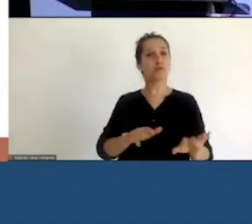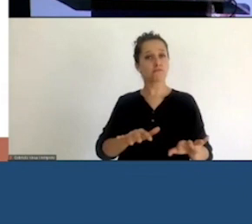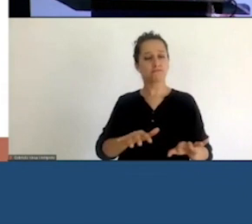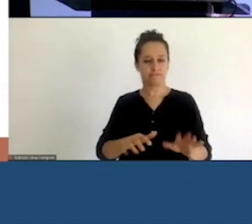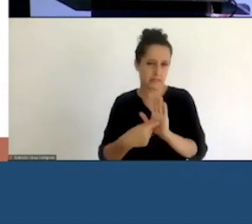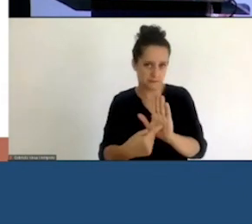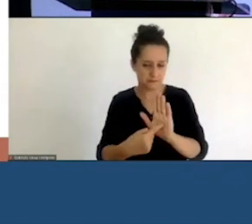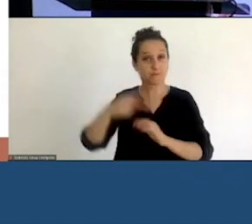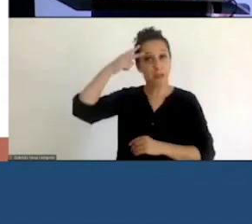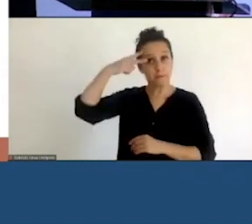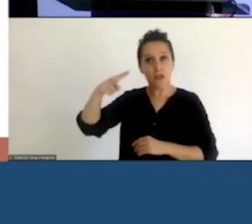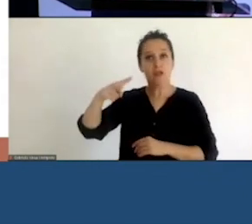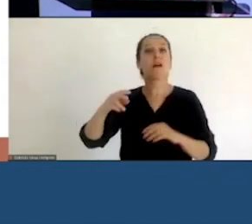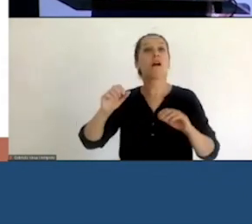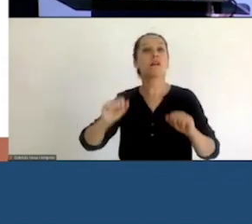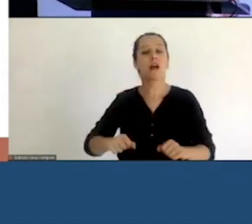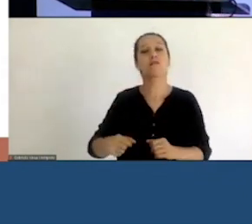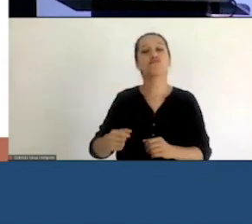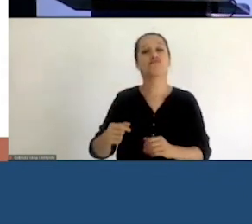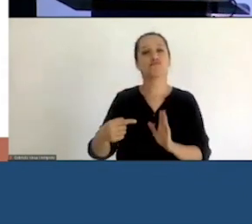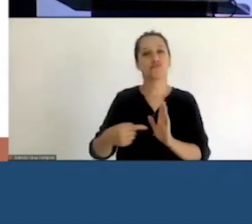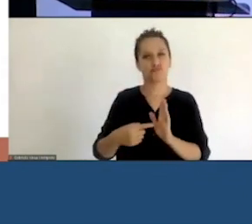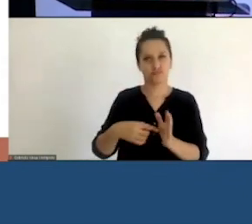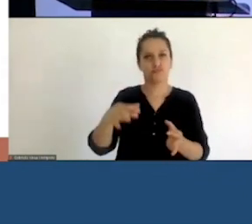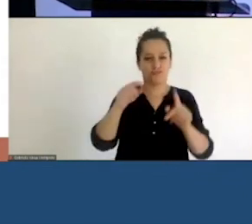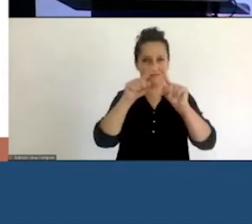in Mexico, e-invoices uh,